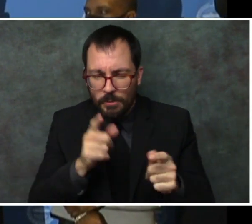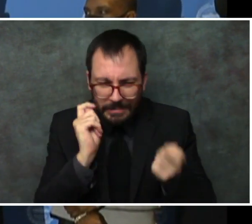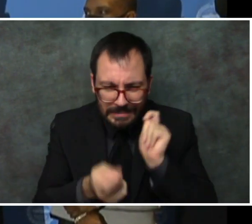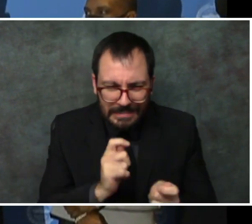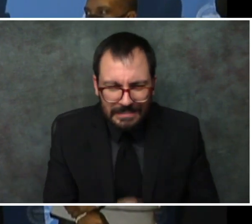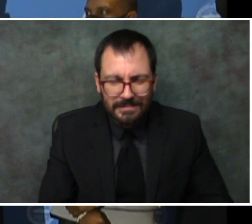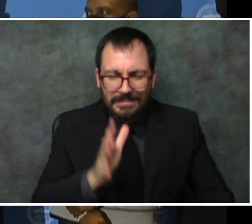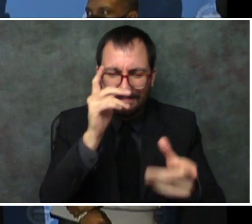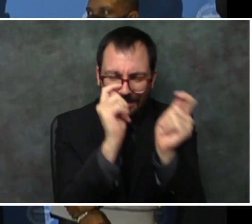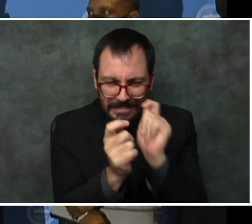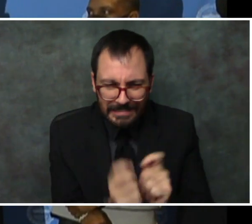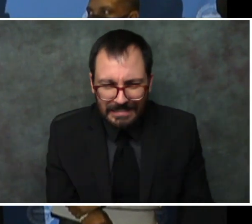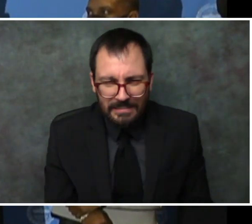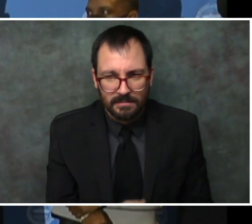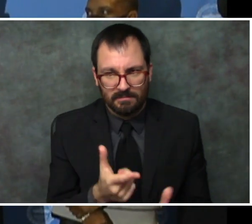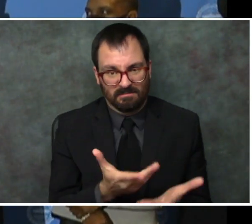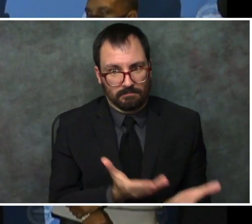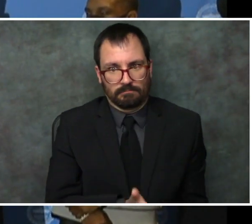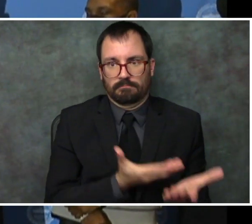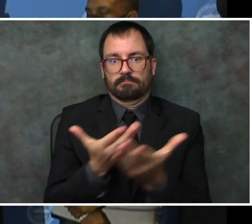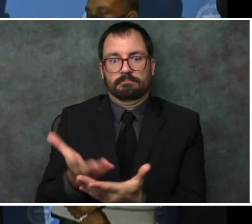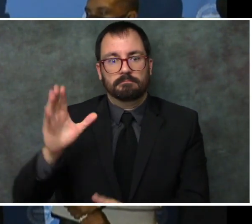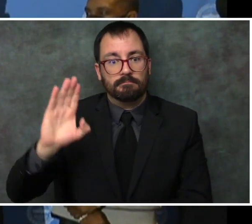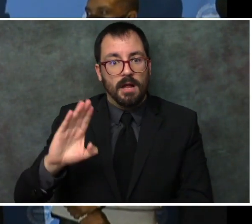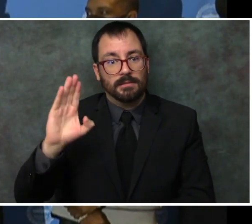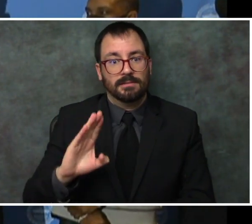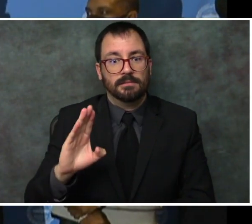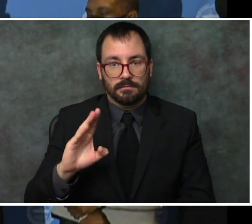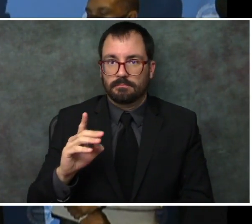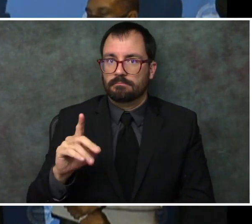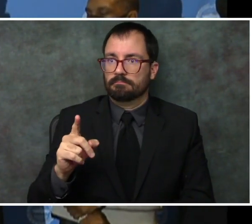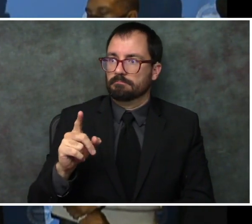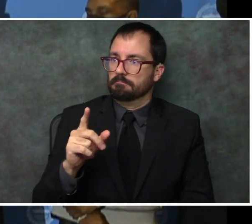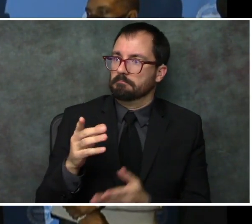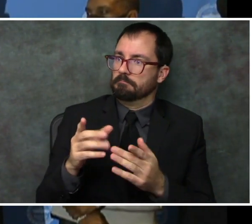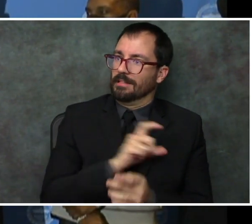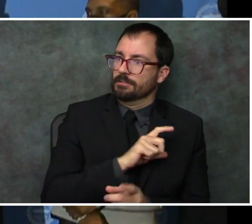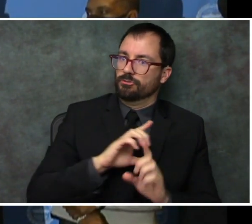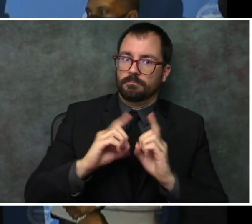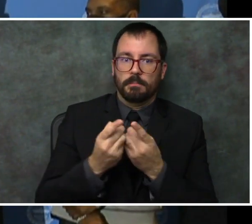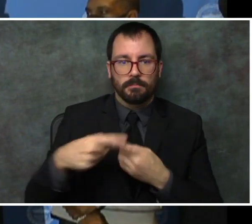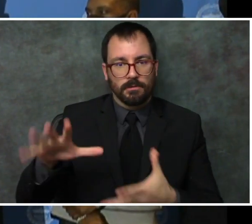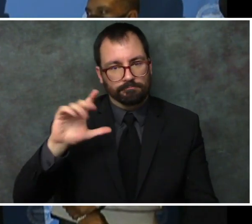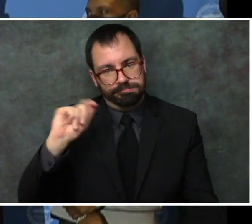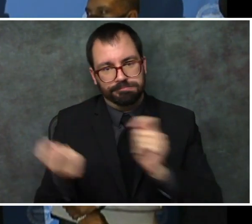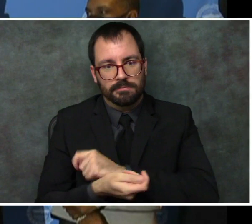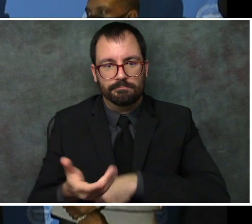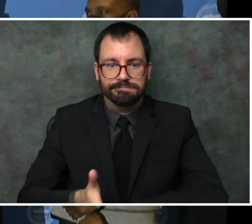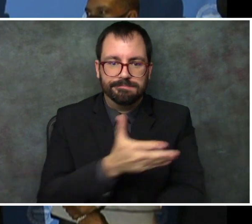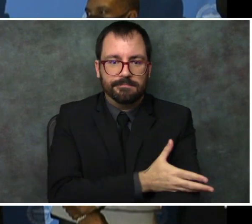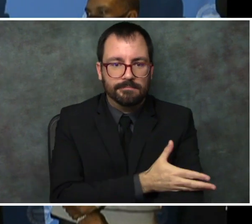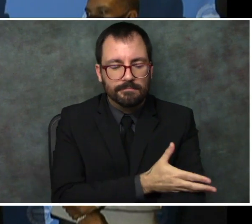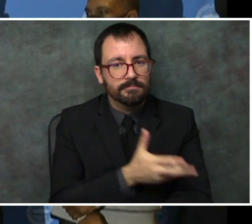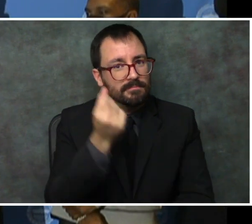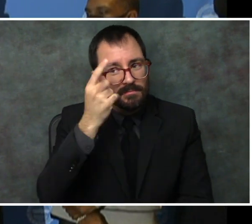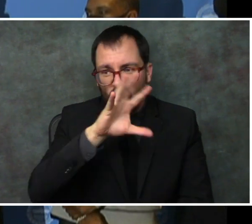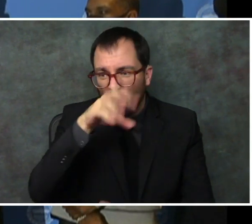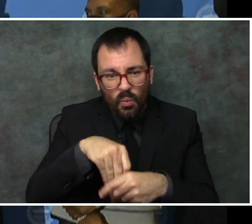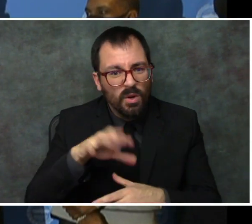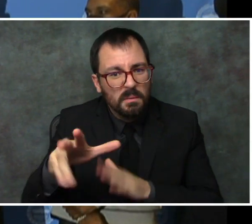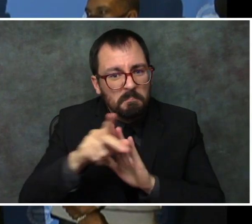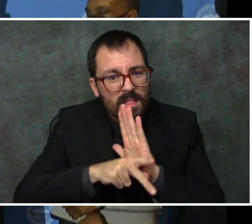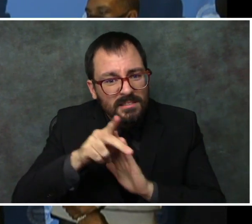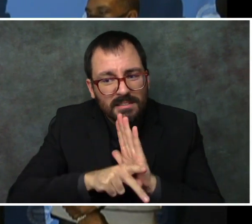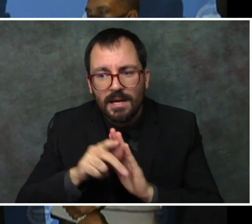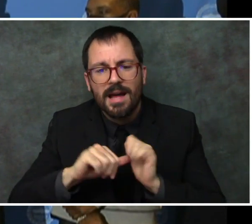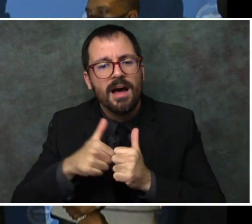went into the preparation of the recommendations for the Boston Police Department reform, including its policies